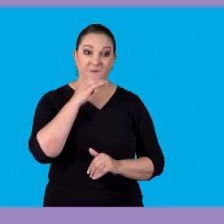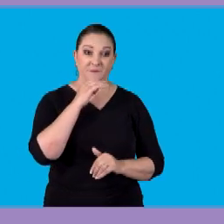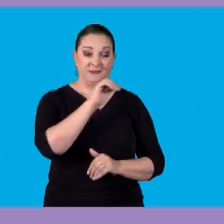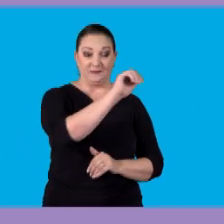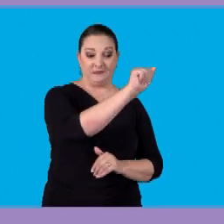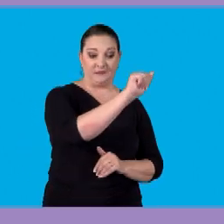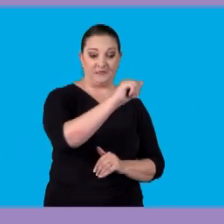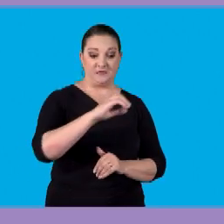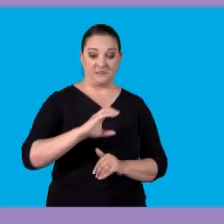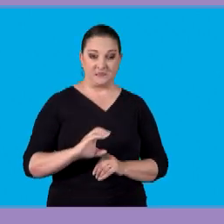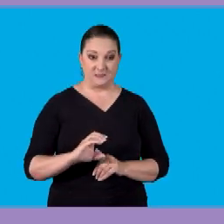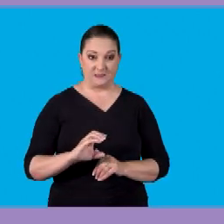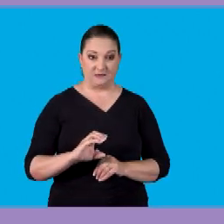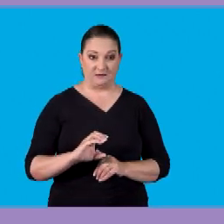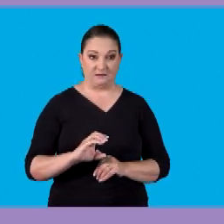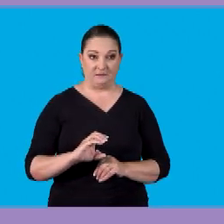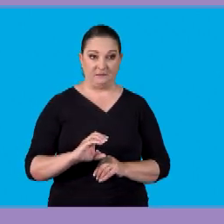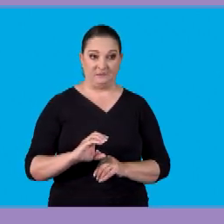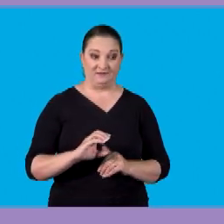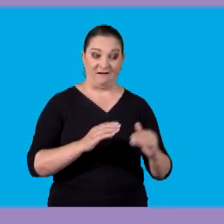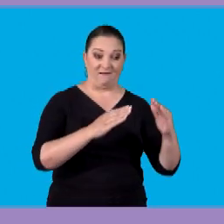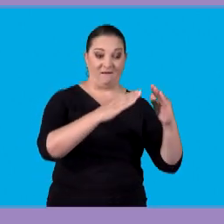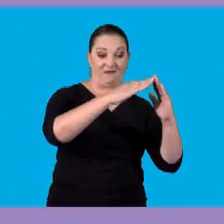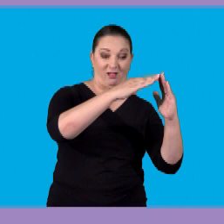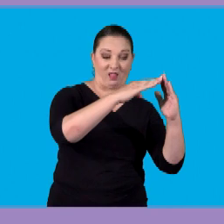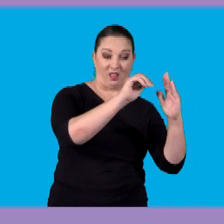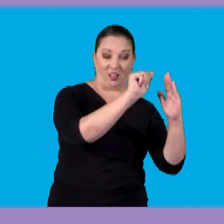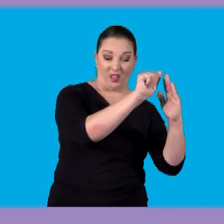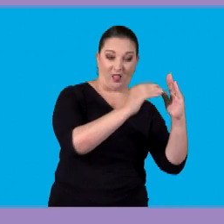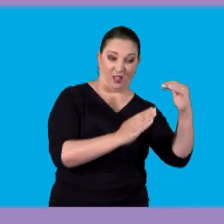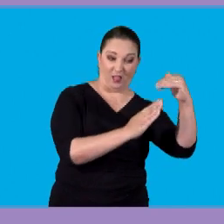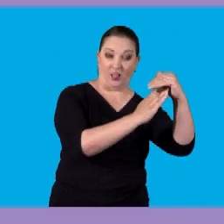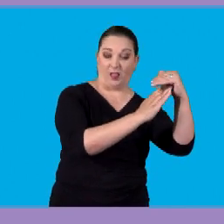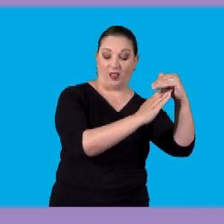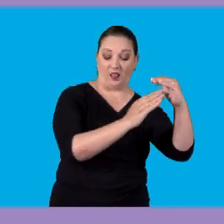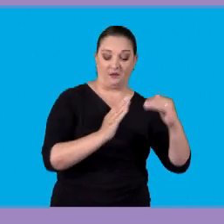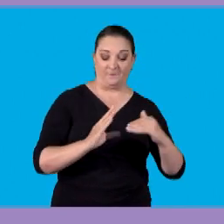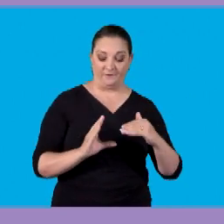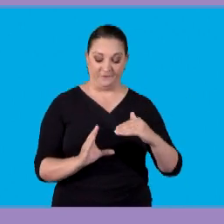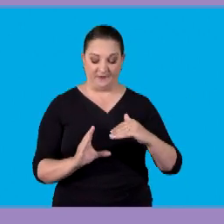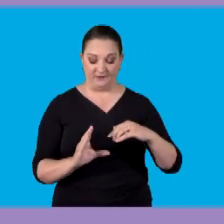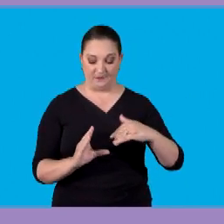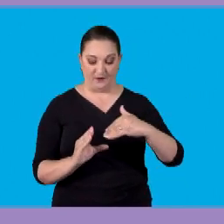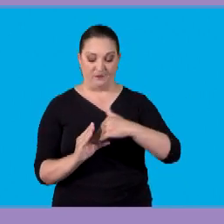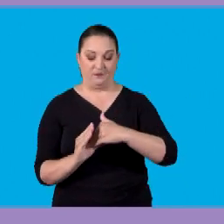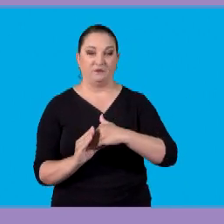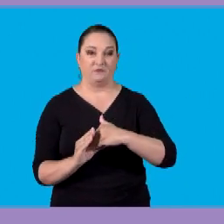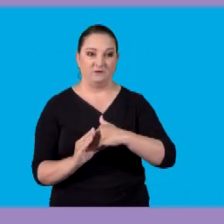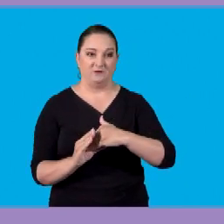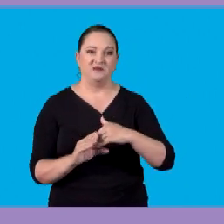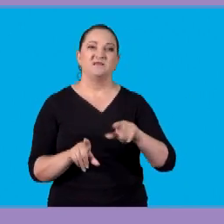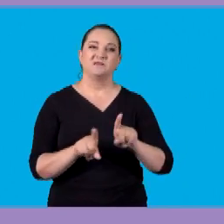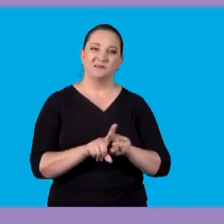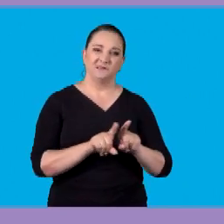So that means that AC bisects angle A and angle C. And also